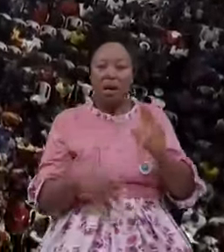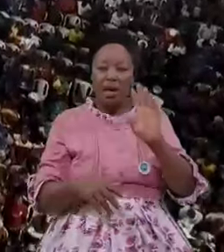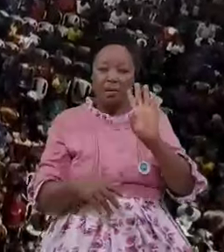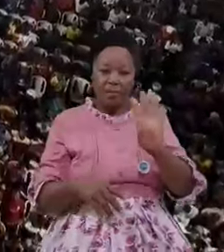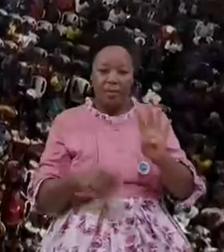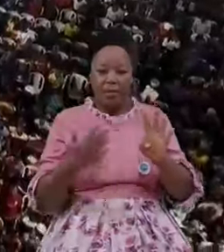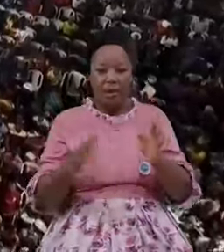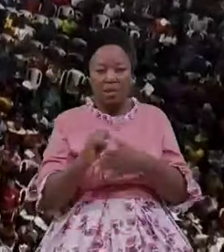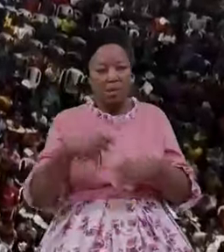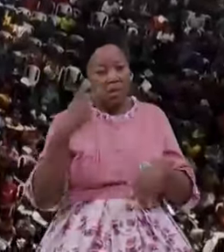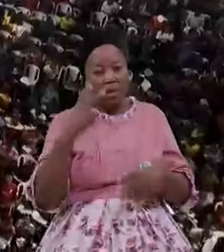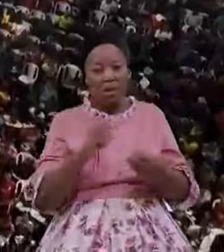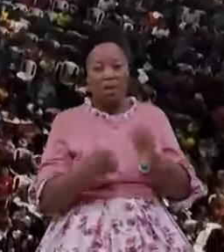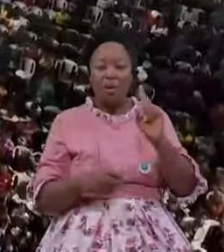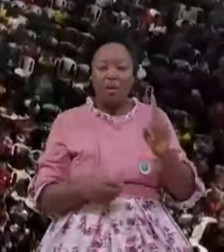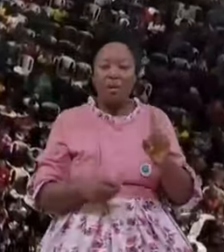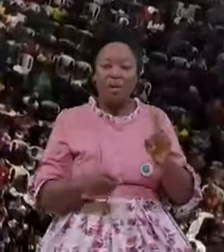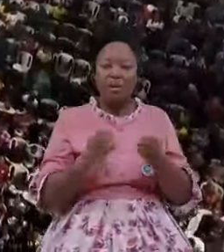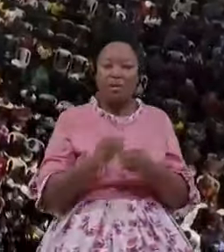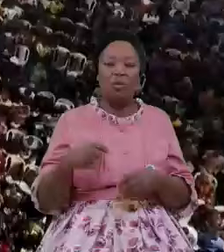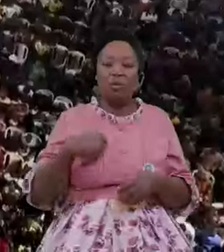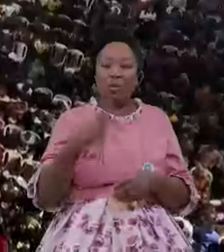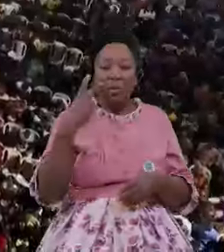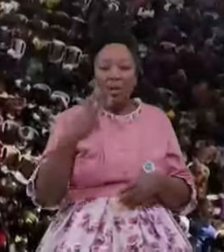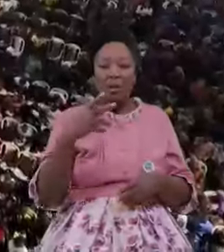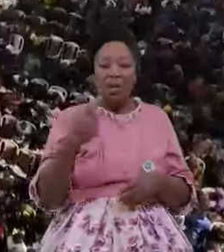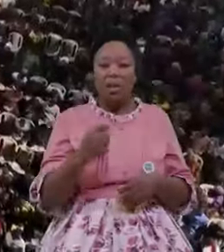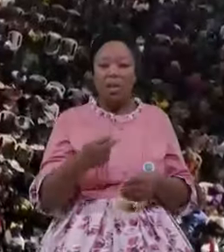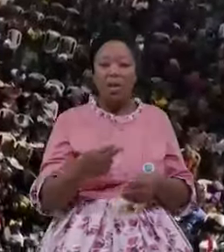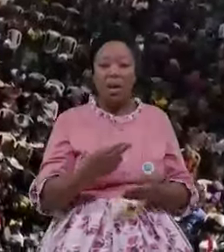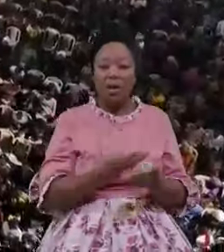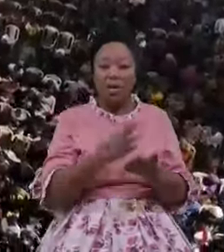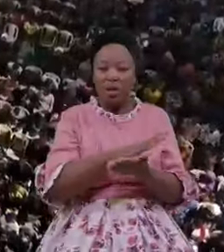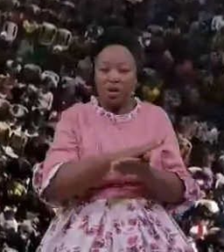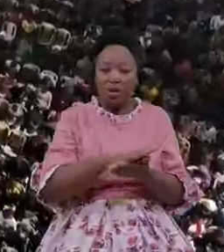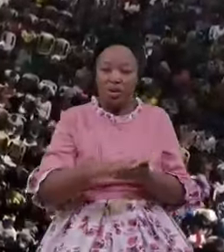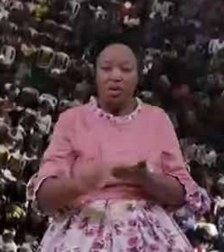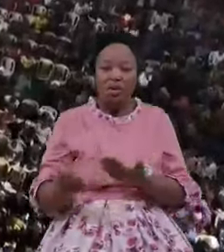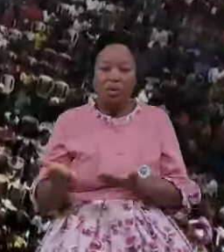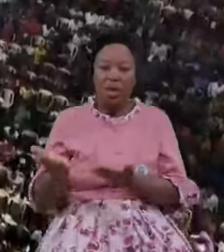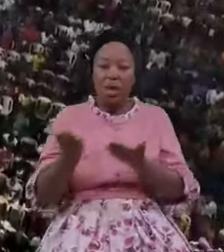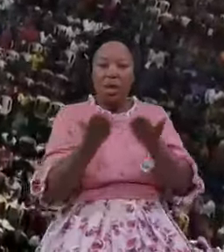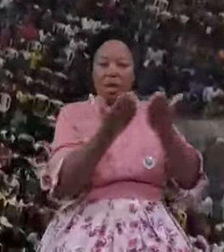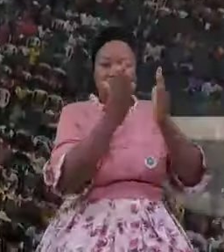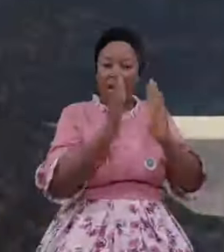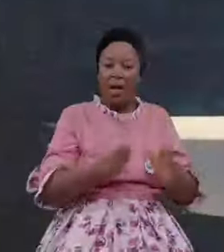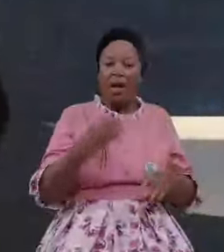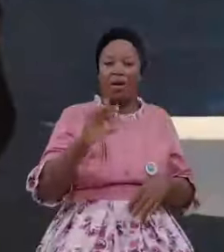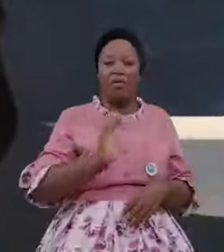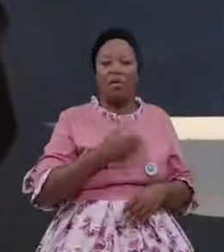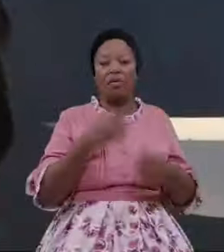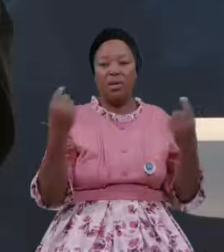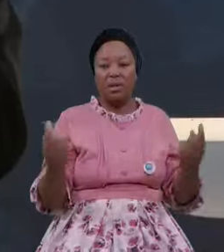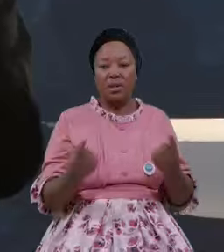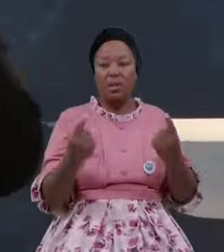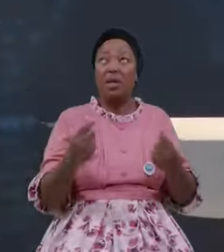one, we're looking at the righteous carrier of our sins. He carried our